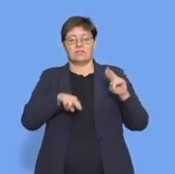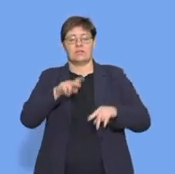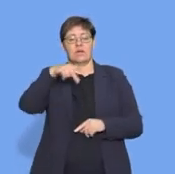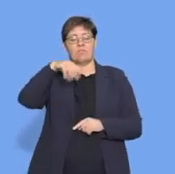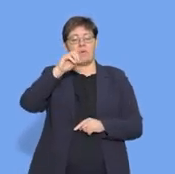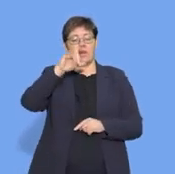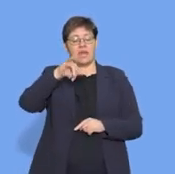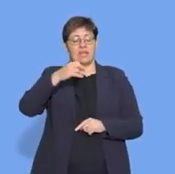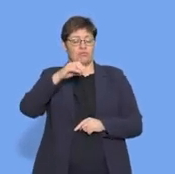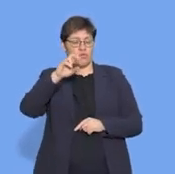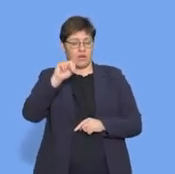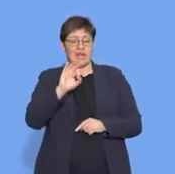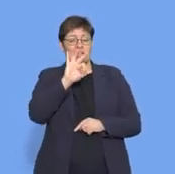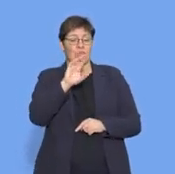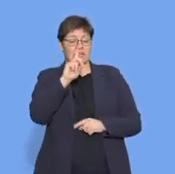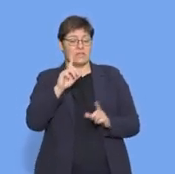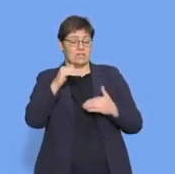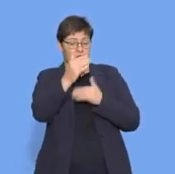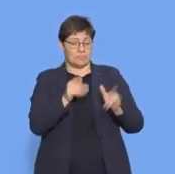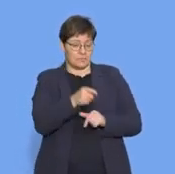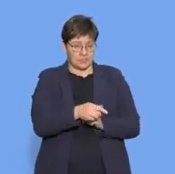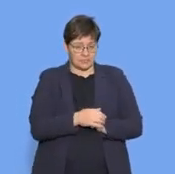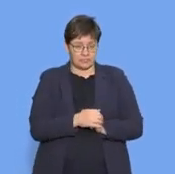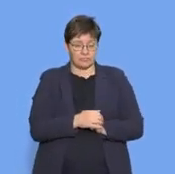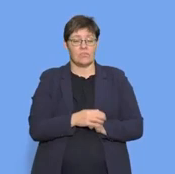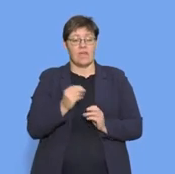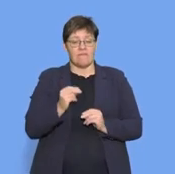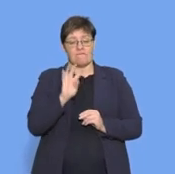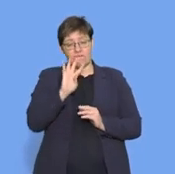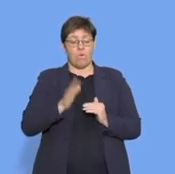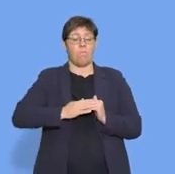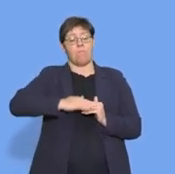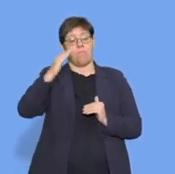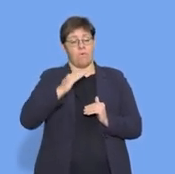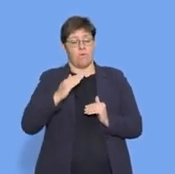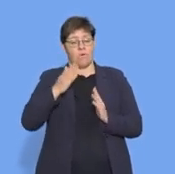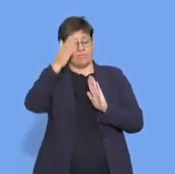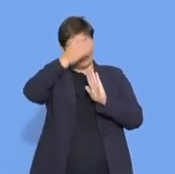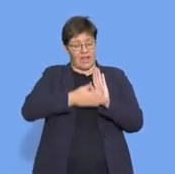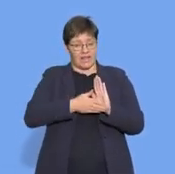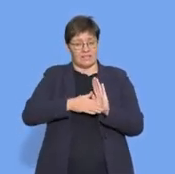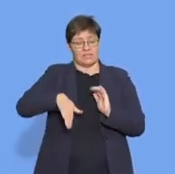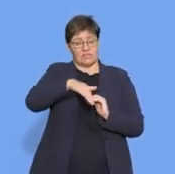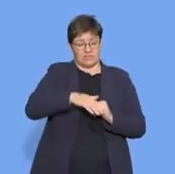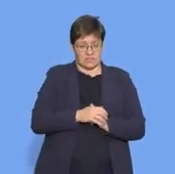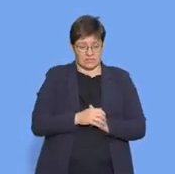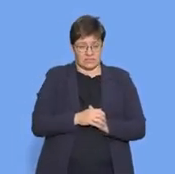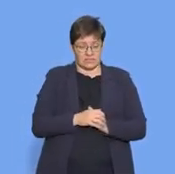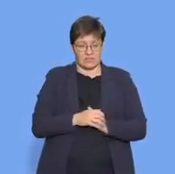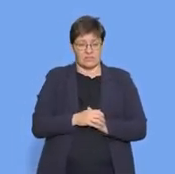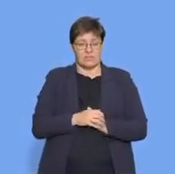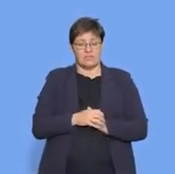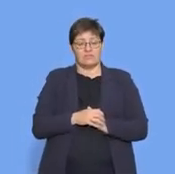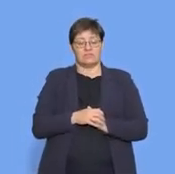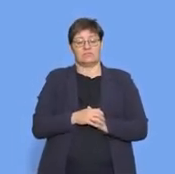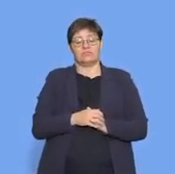A polyhedron is a three-dimensional figure with 4 or more flat surfaces.